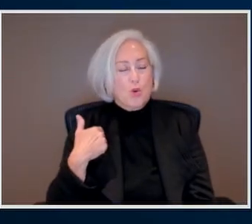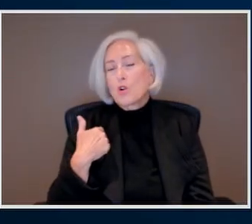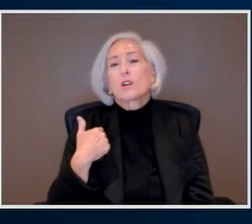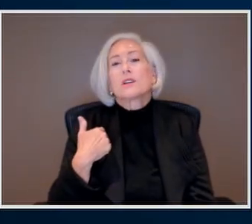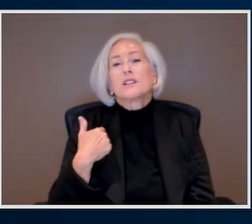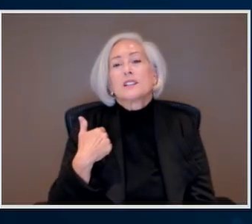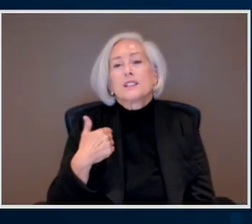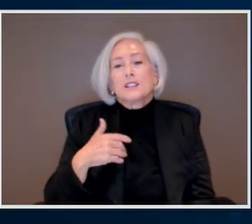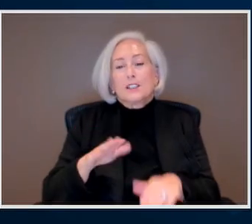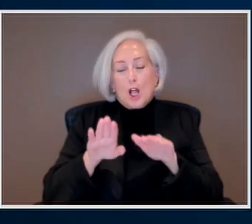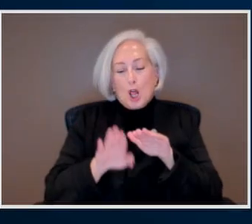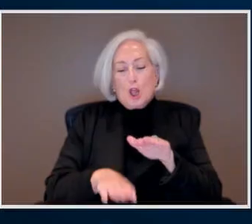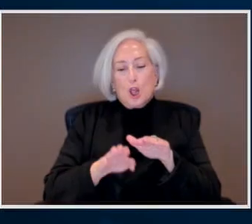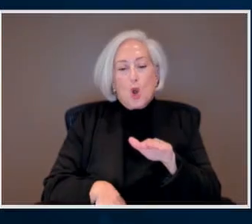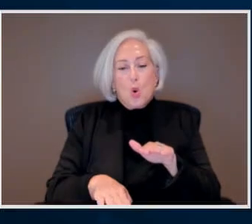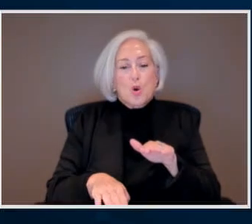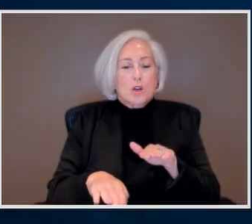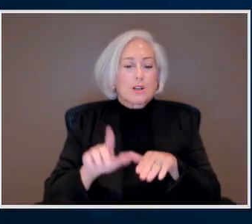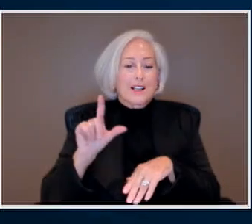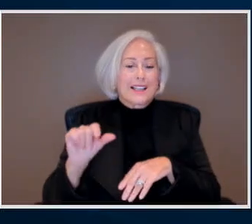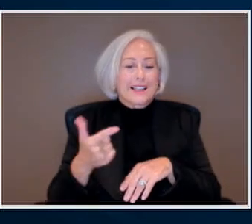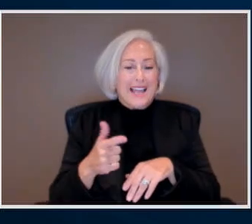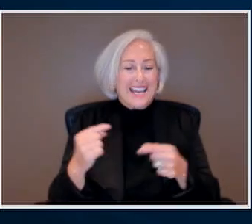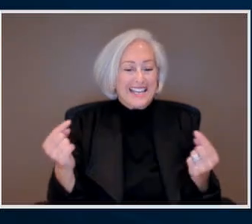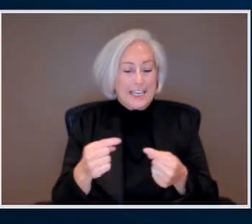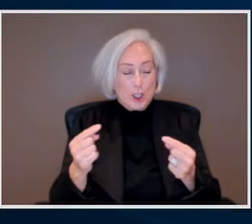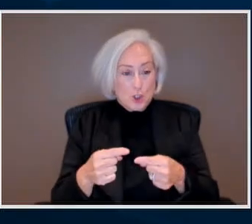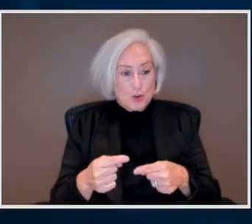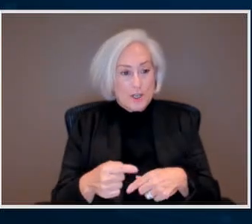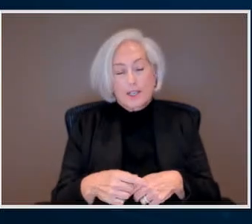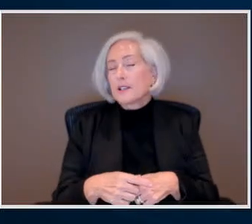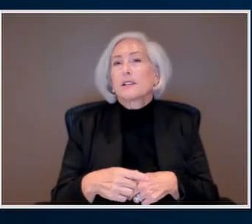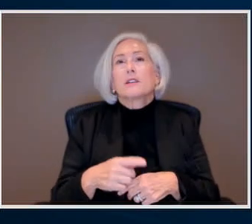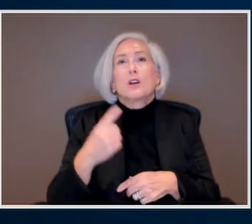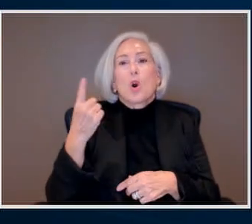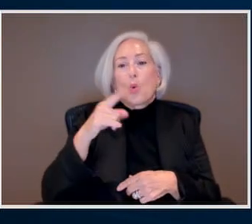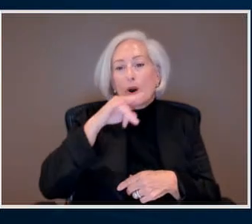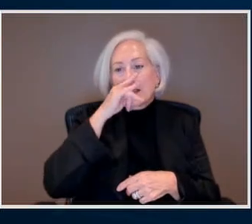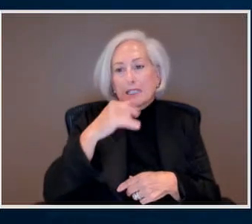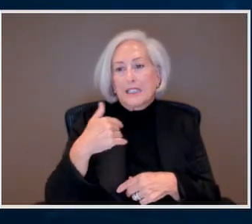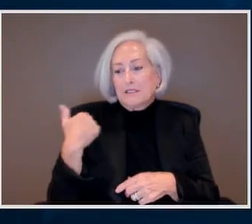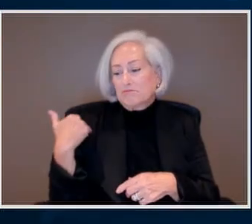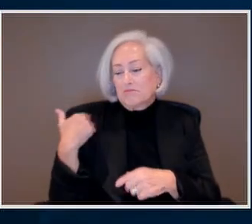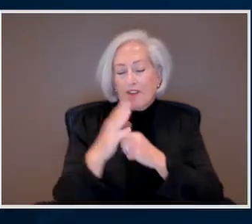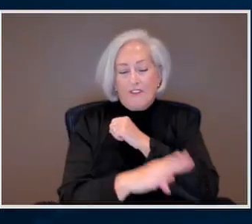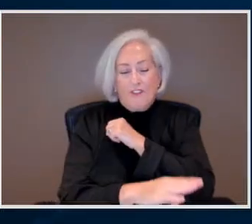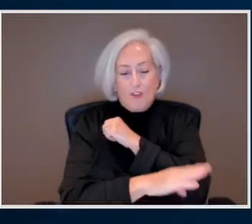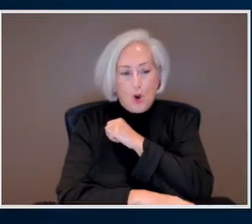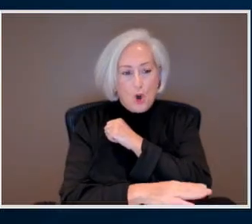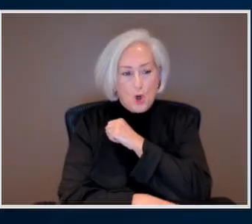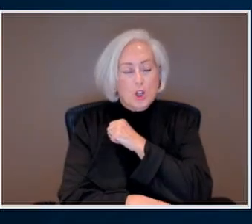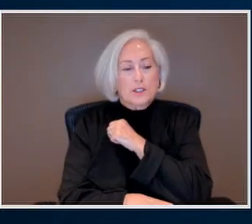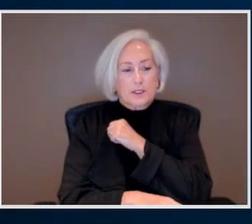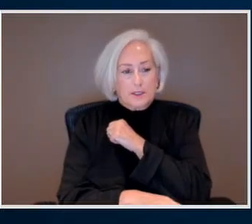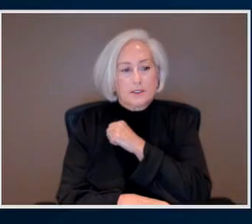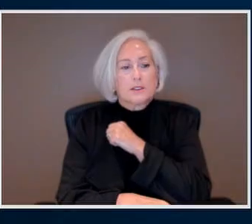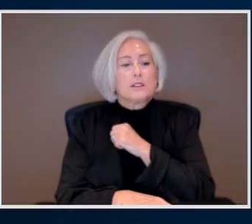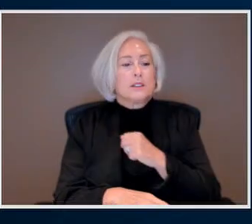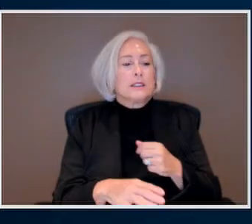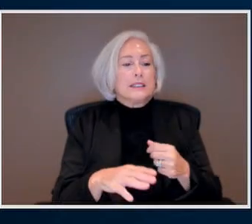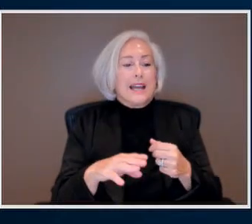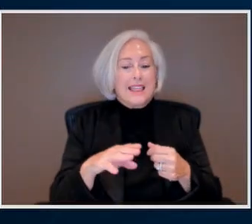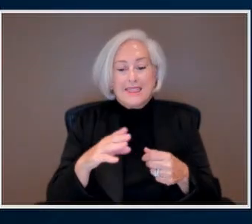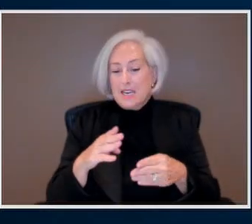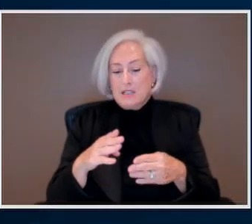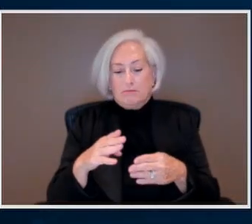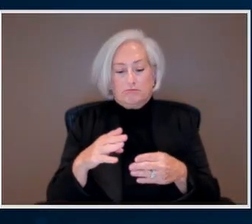Lower extremity injuries. I saw one kid have a lower extremity injury in the fall, and by the end of